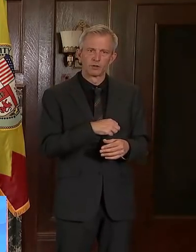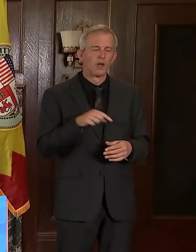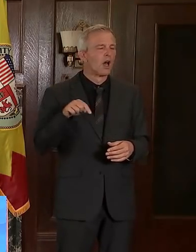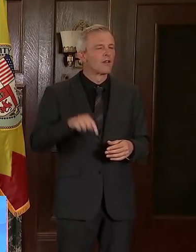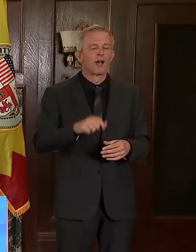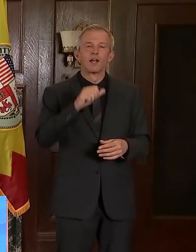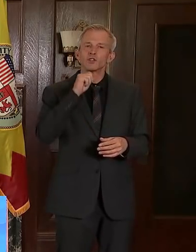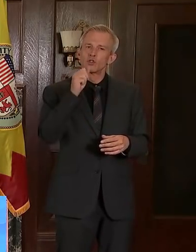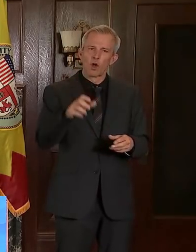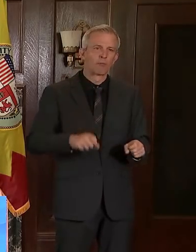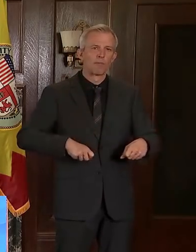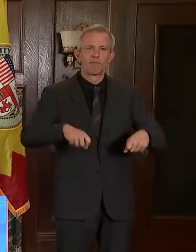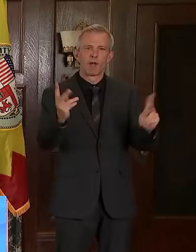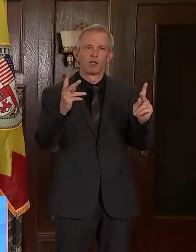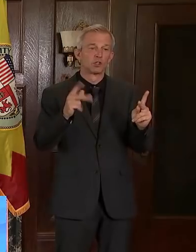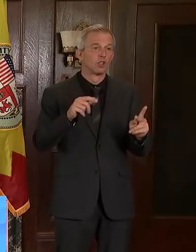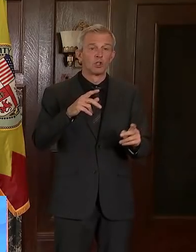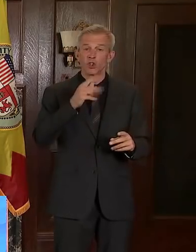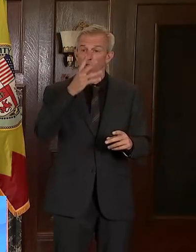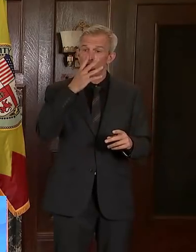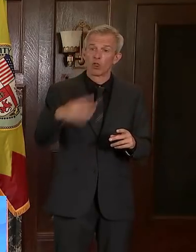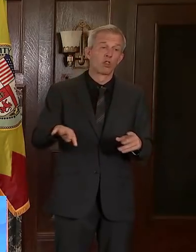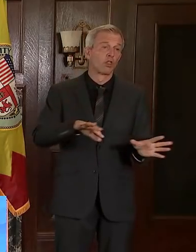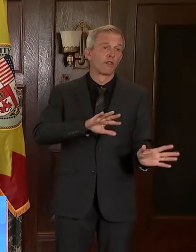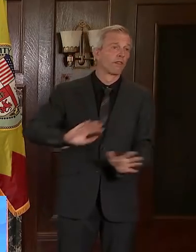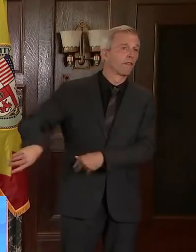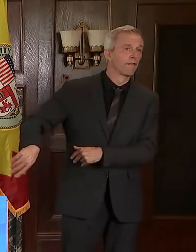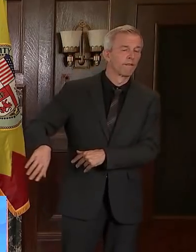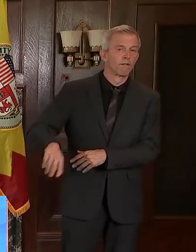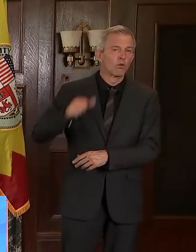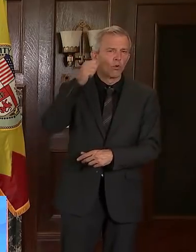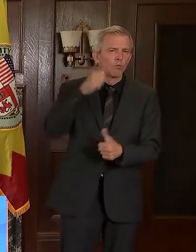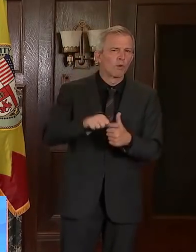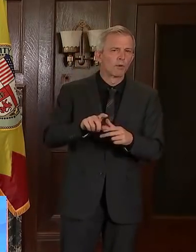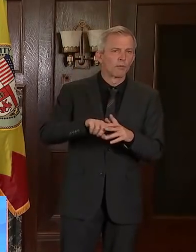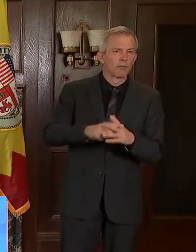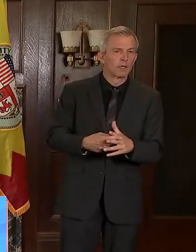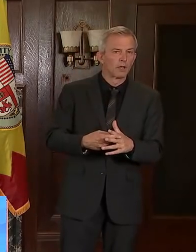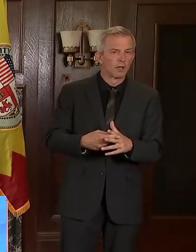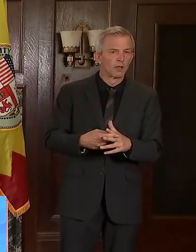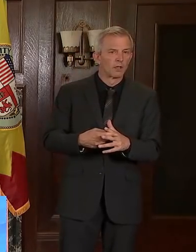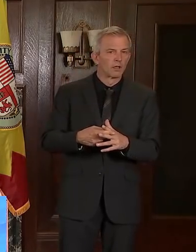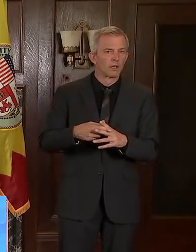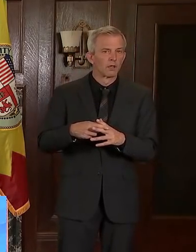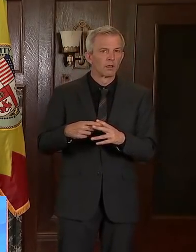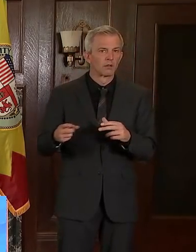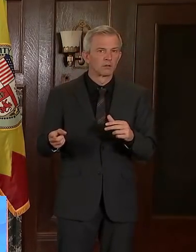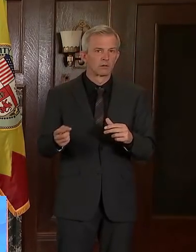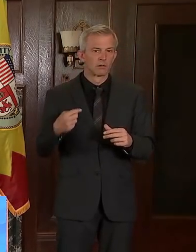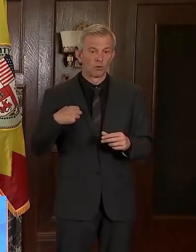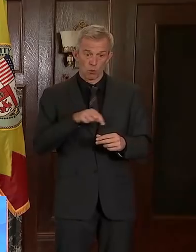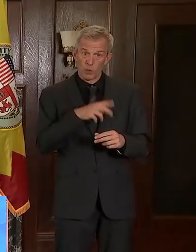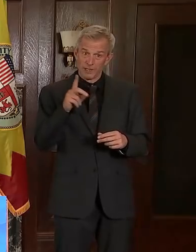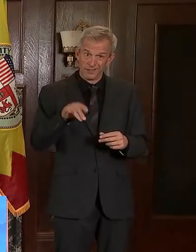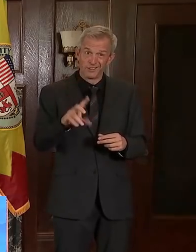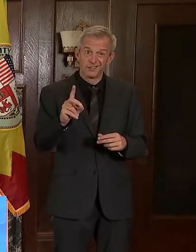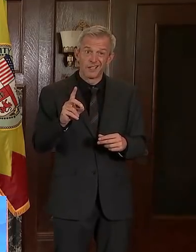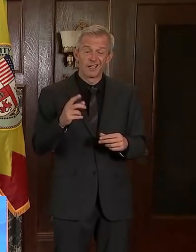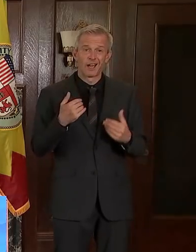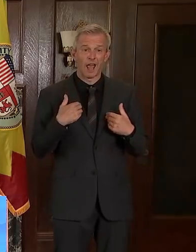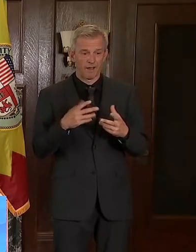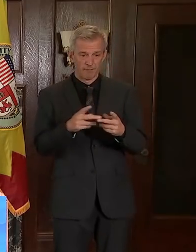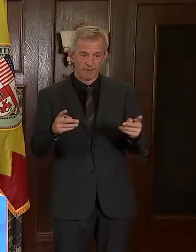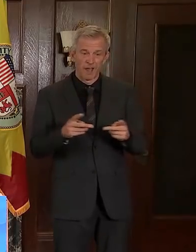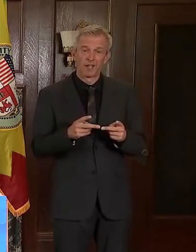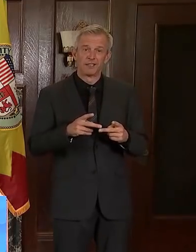light to slack off. And remember at the beginning of this, when we issued our safer at home orders, we initially had these spaces open, but we had to shut them